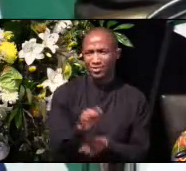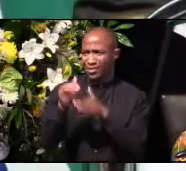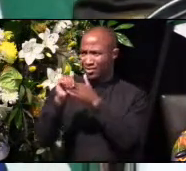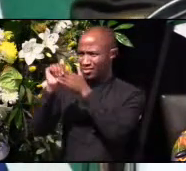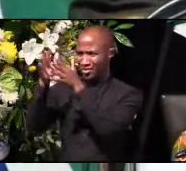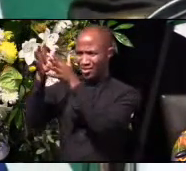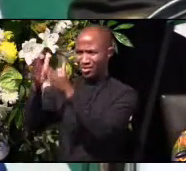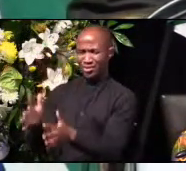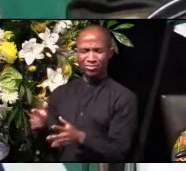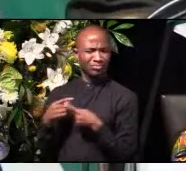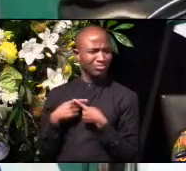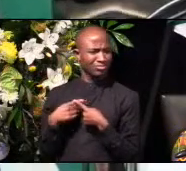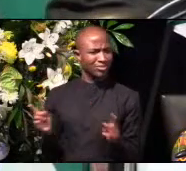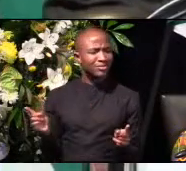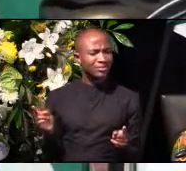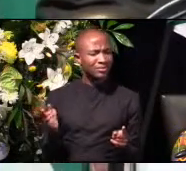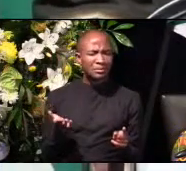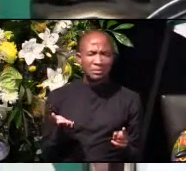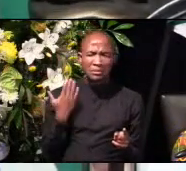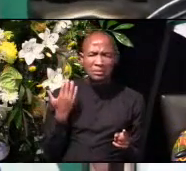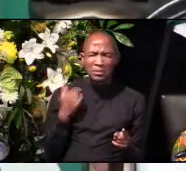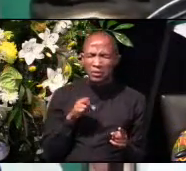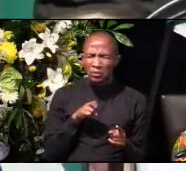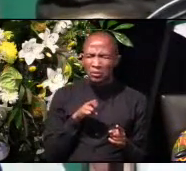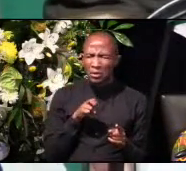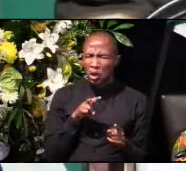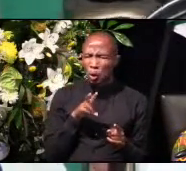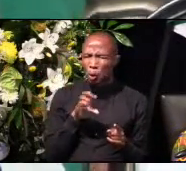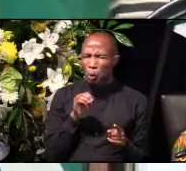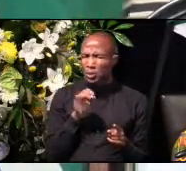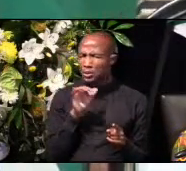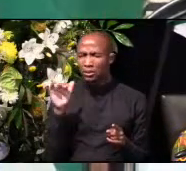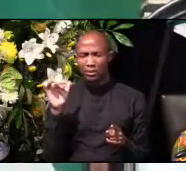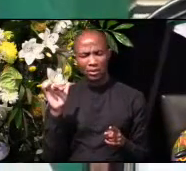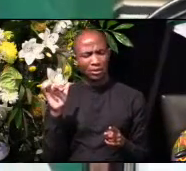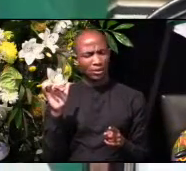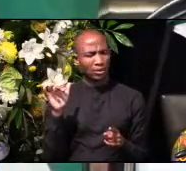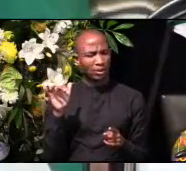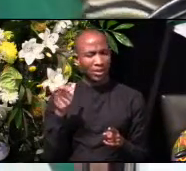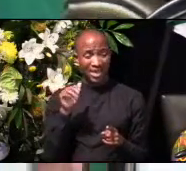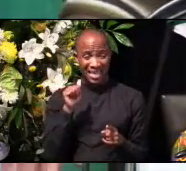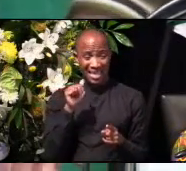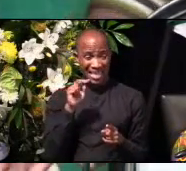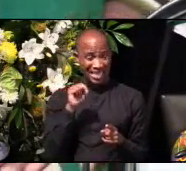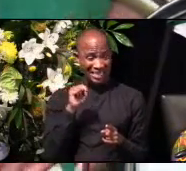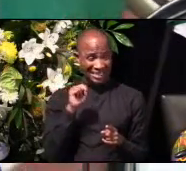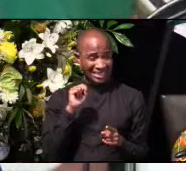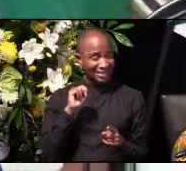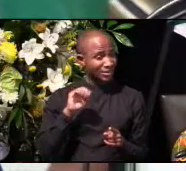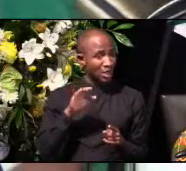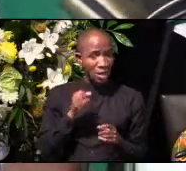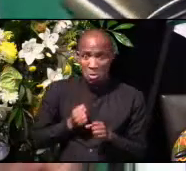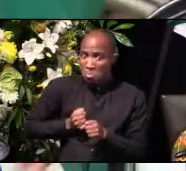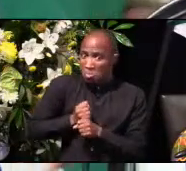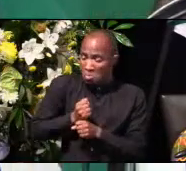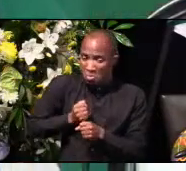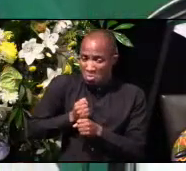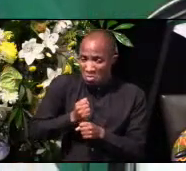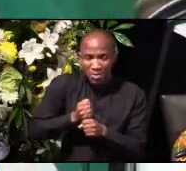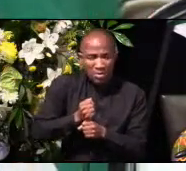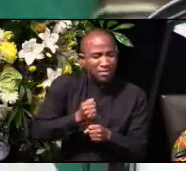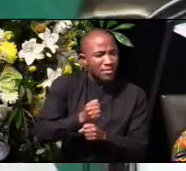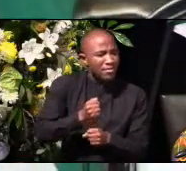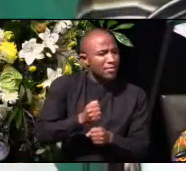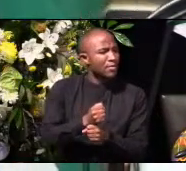you remember in the twenties when ANC was almost moribund it's because people had retreated